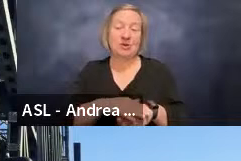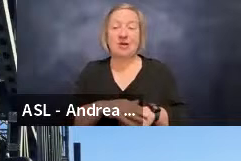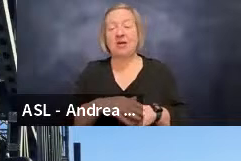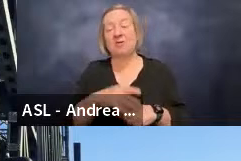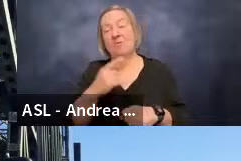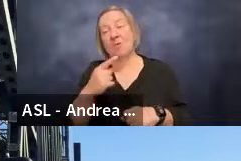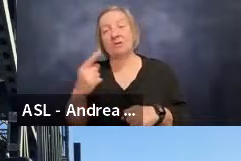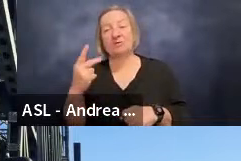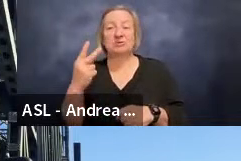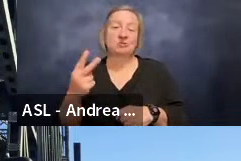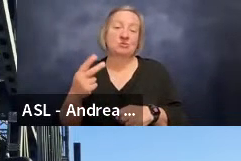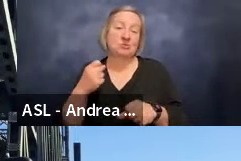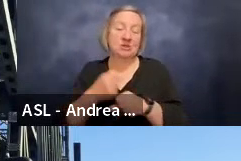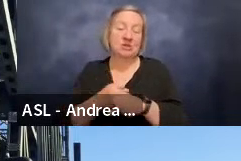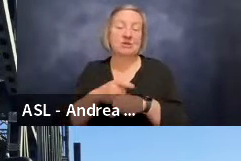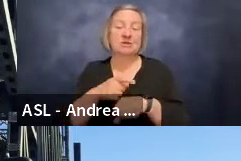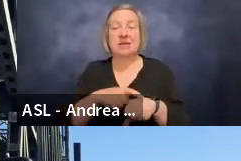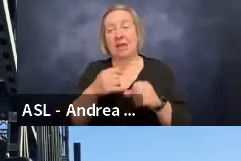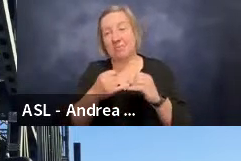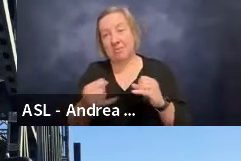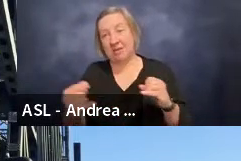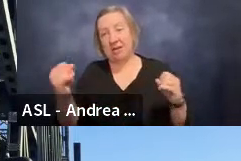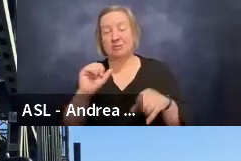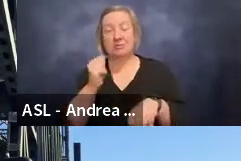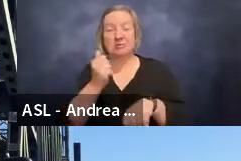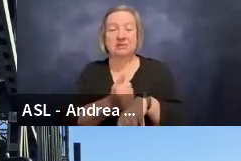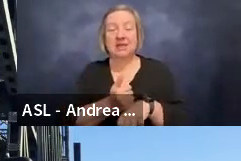2 year timeline process to set toll